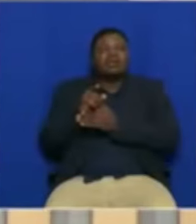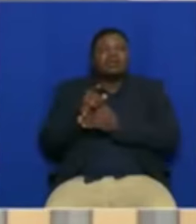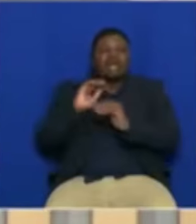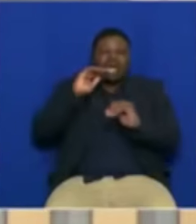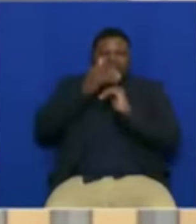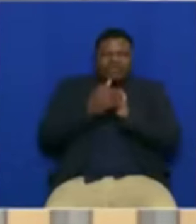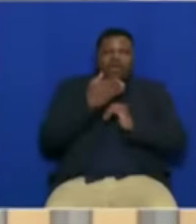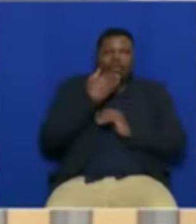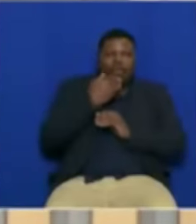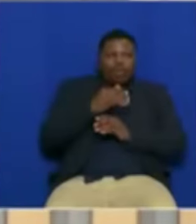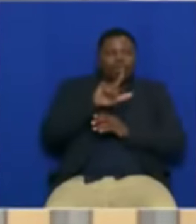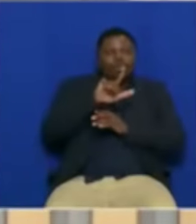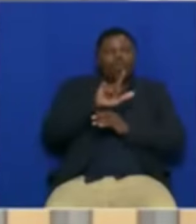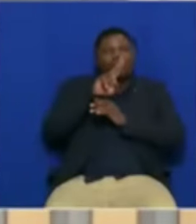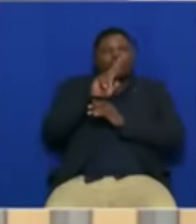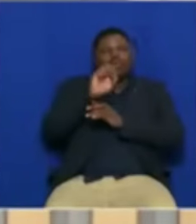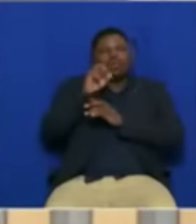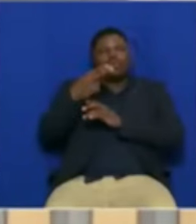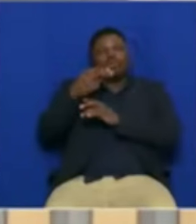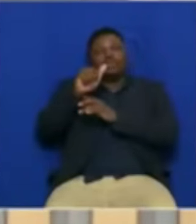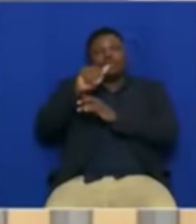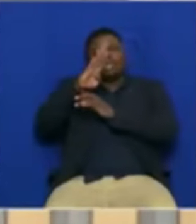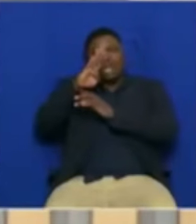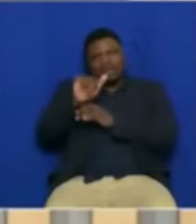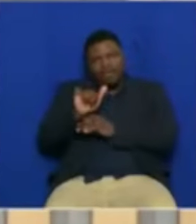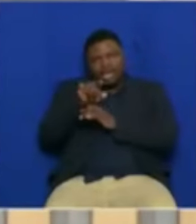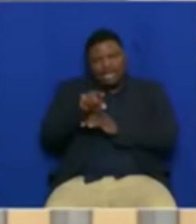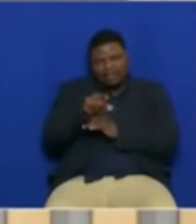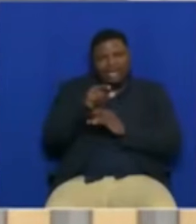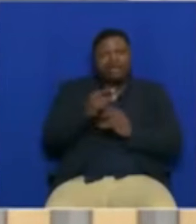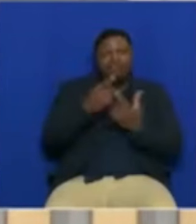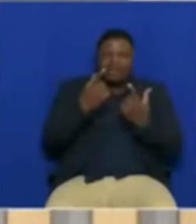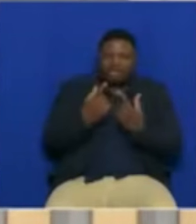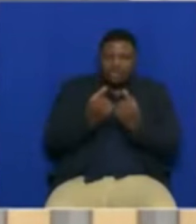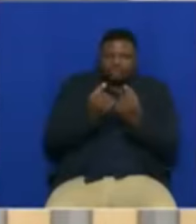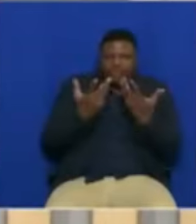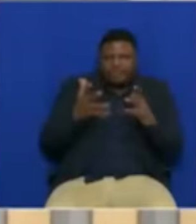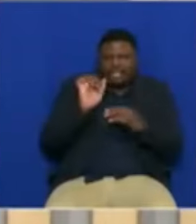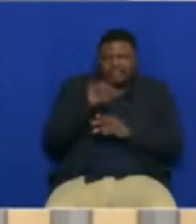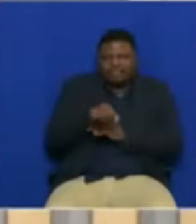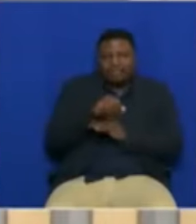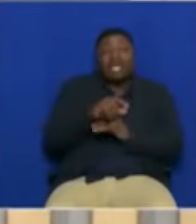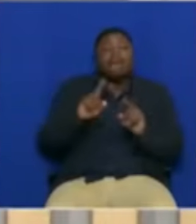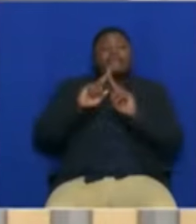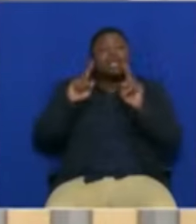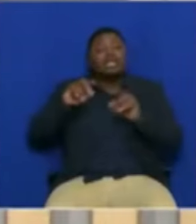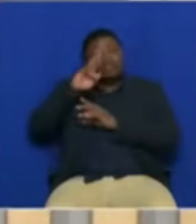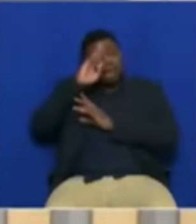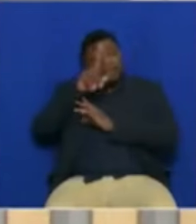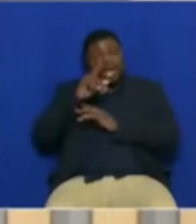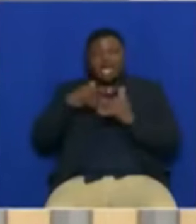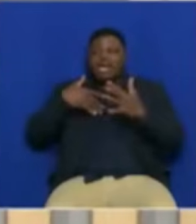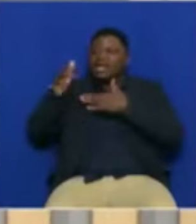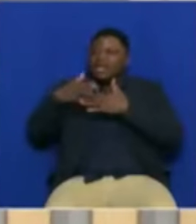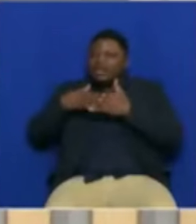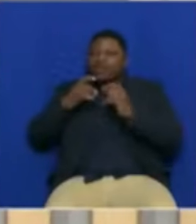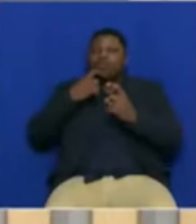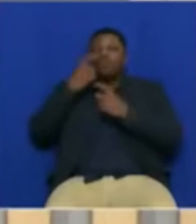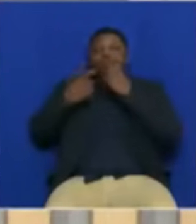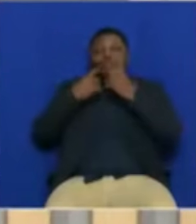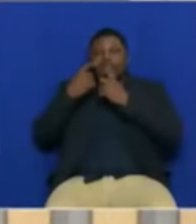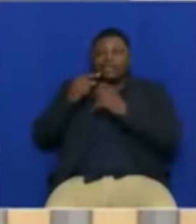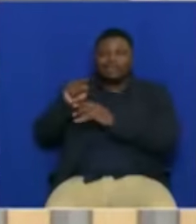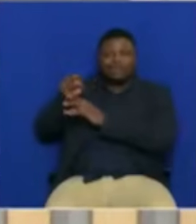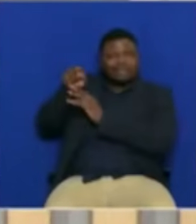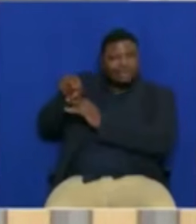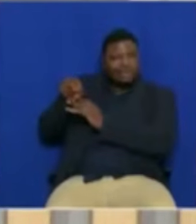this is the inspectorate. The inspectorate, any complaint that is given to them, they receive many complaints. They